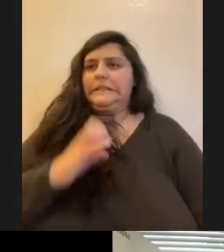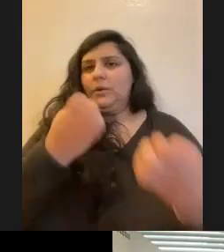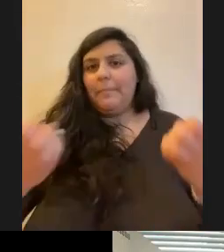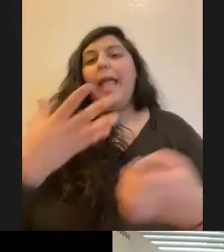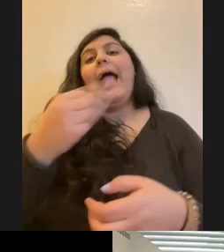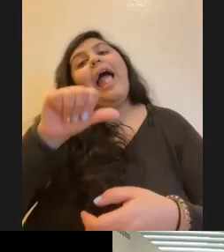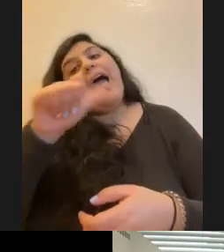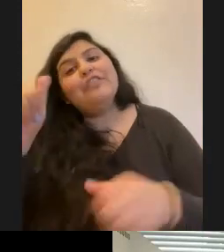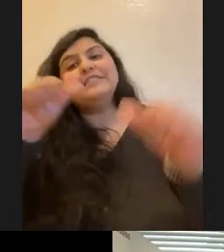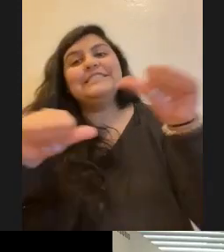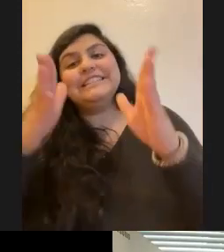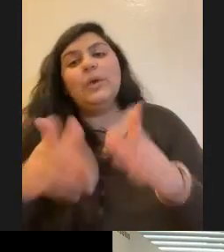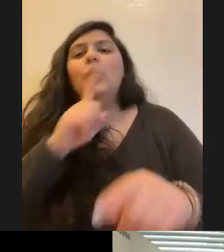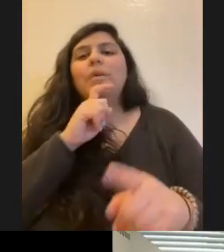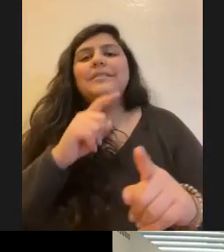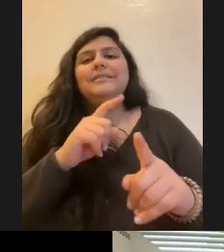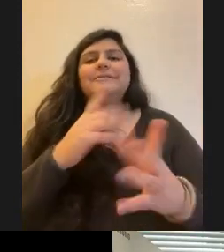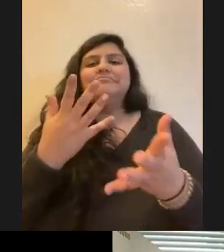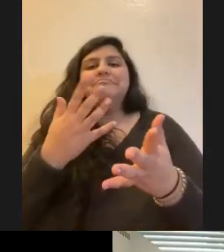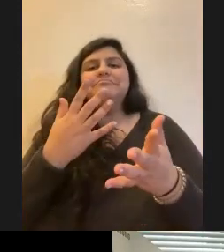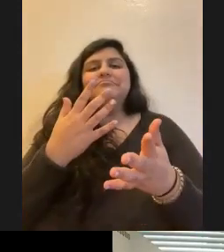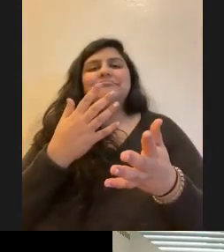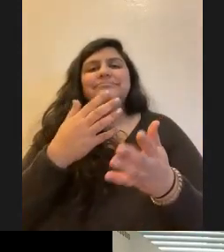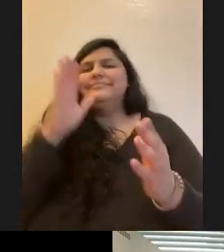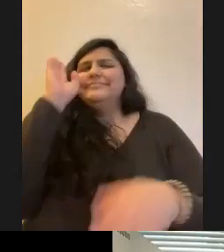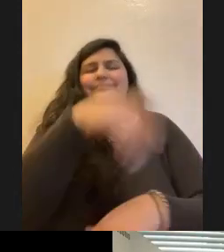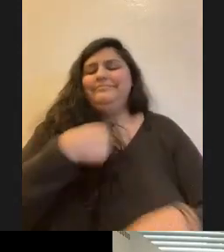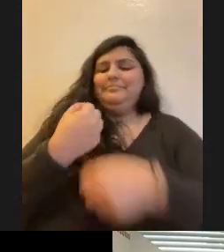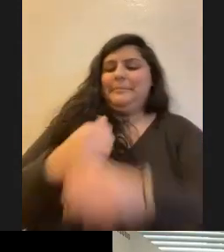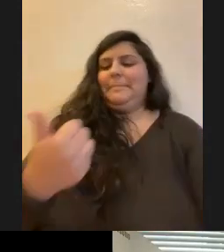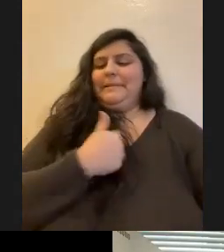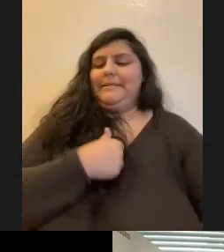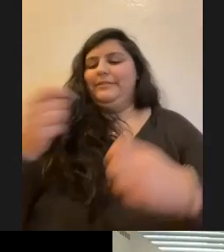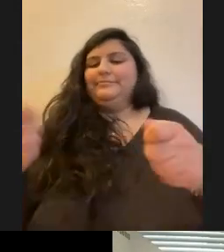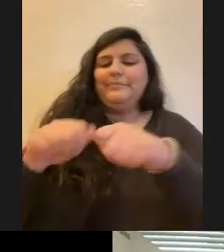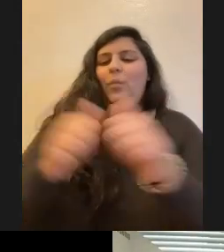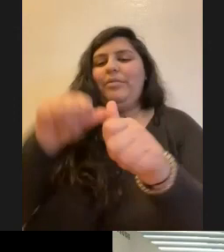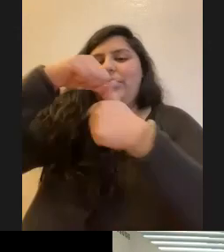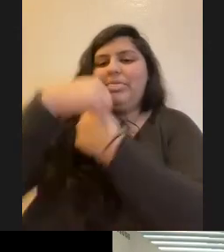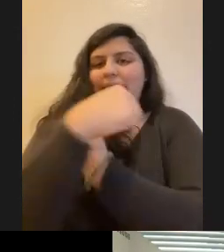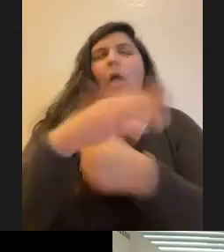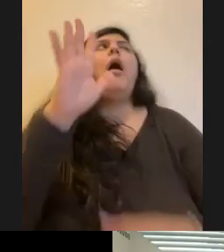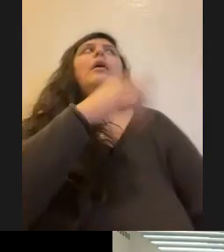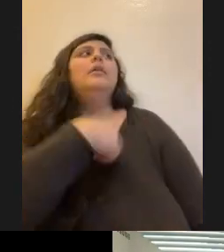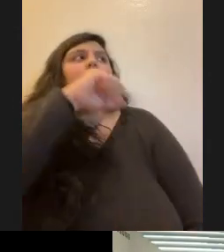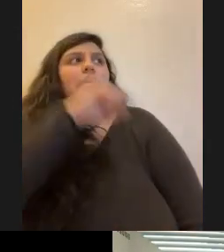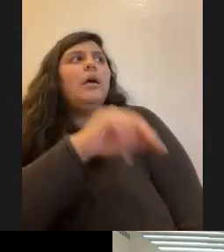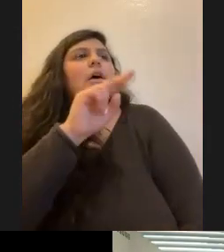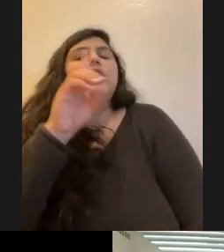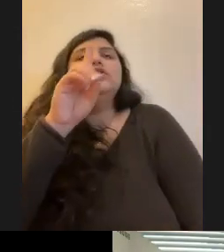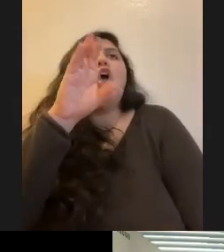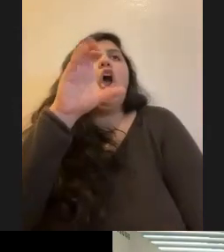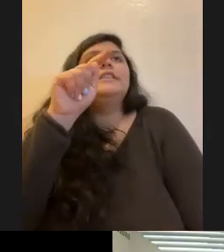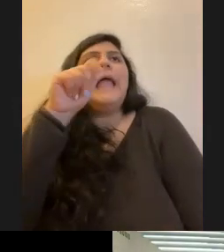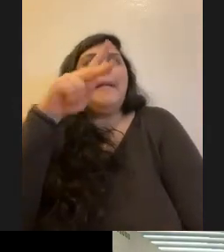who are like quick, slap it together with duct tape and popsicle sticks and go for it. Duct tape is our favorite thing. Absolutely. Yeah. A